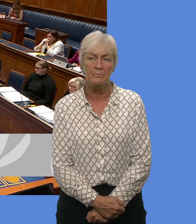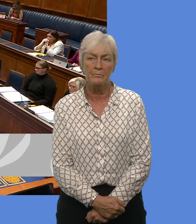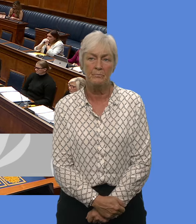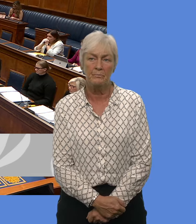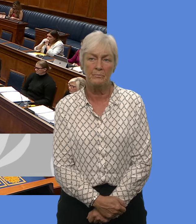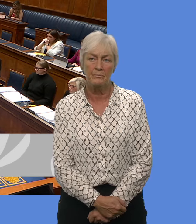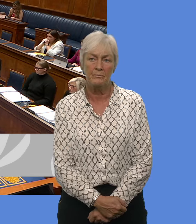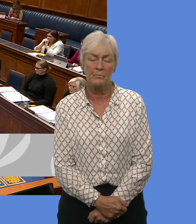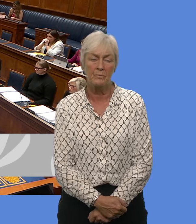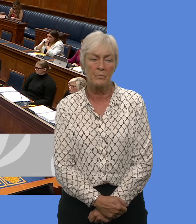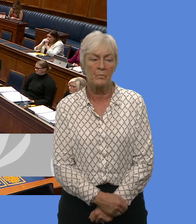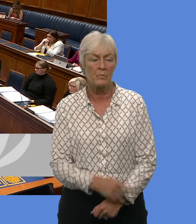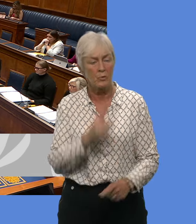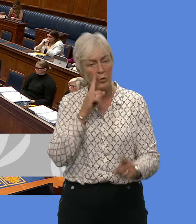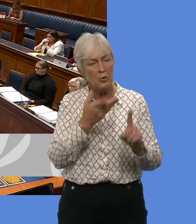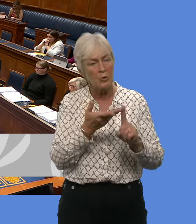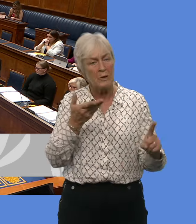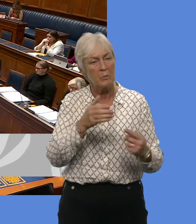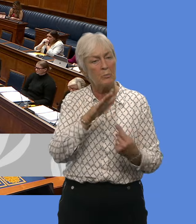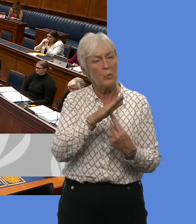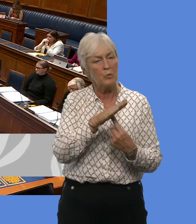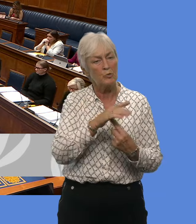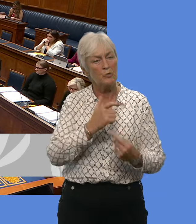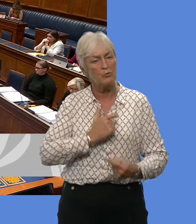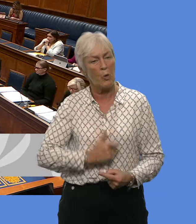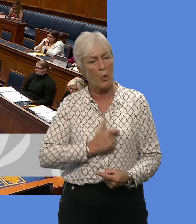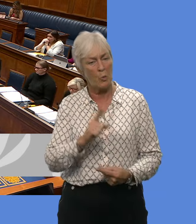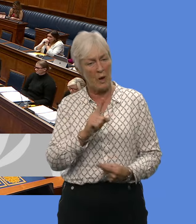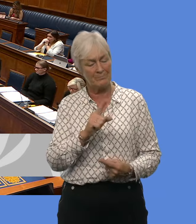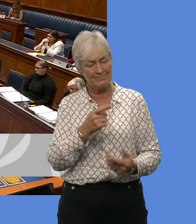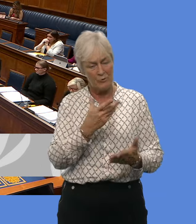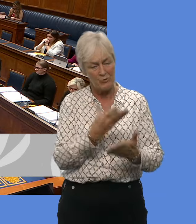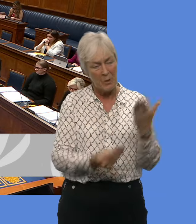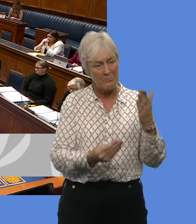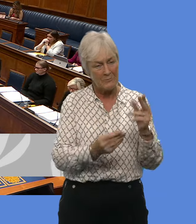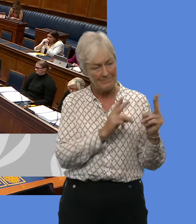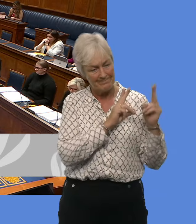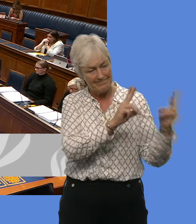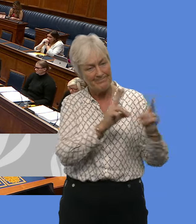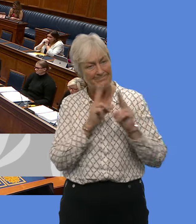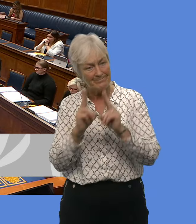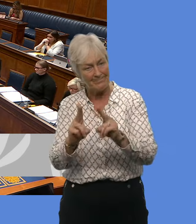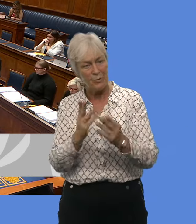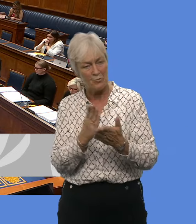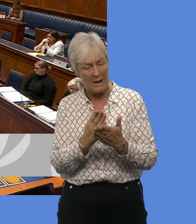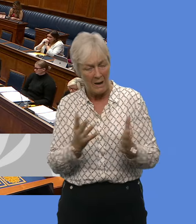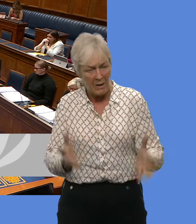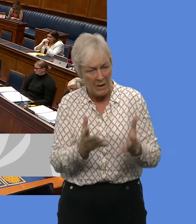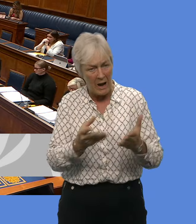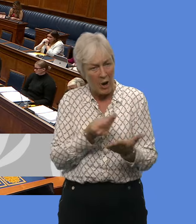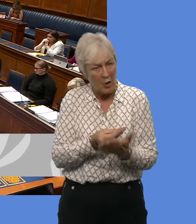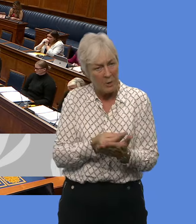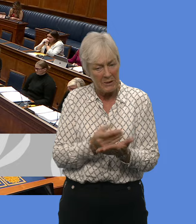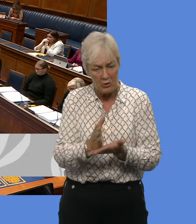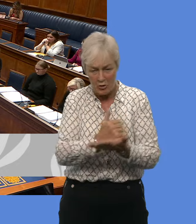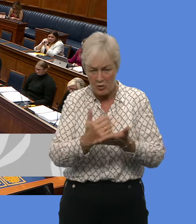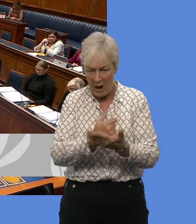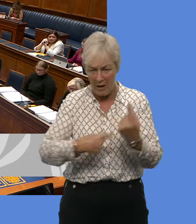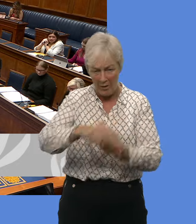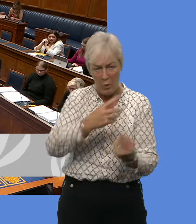Speaker. We recognise the important role high streets play in our society in more ways than one. They drive the economy and also create shared spaces